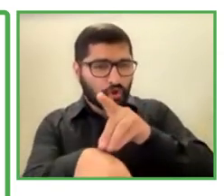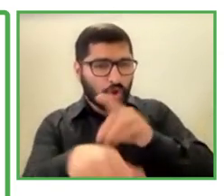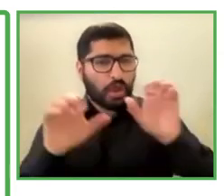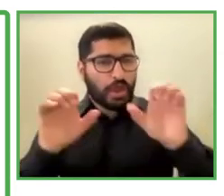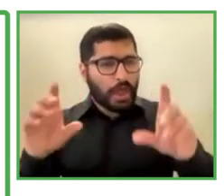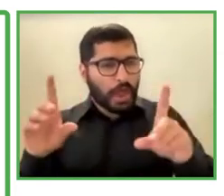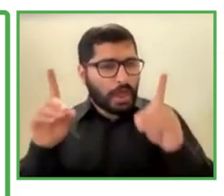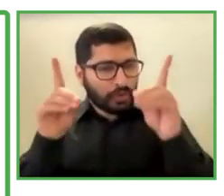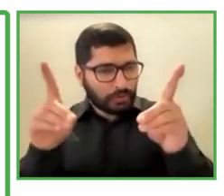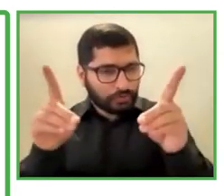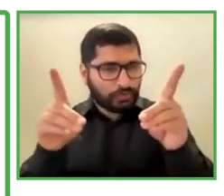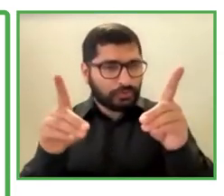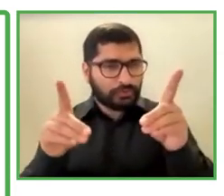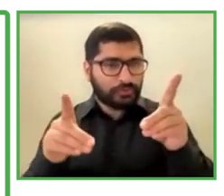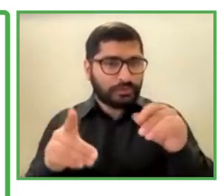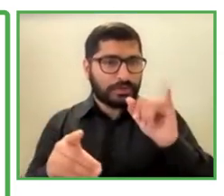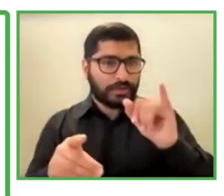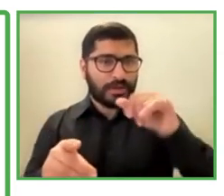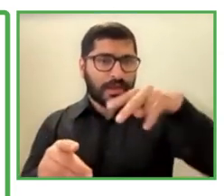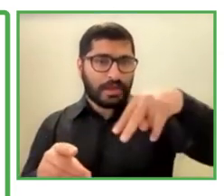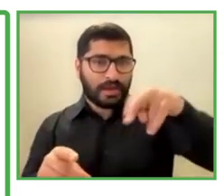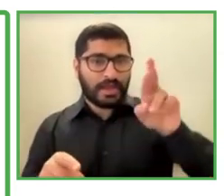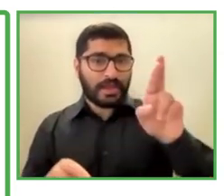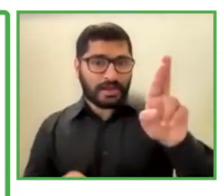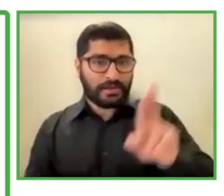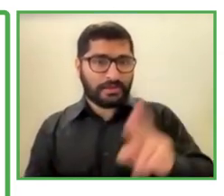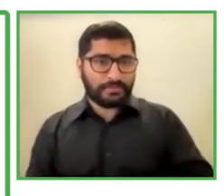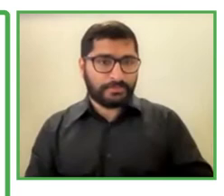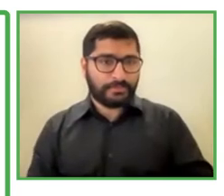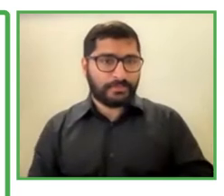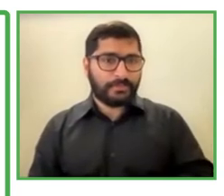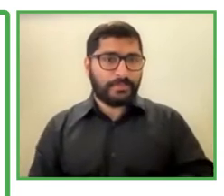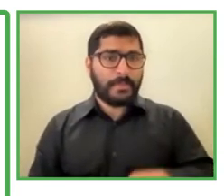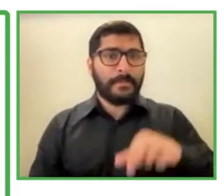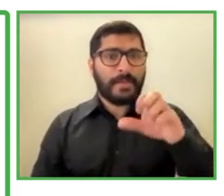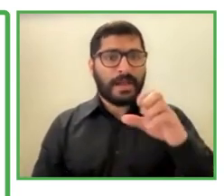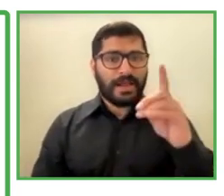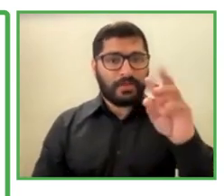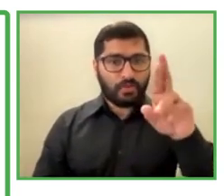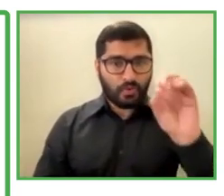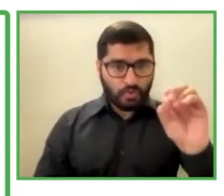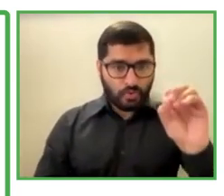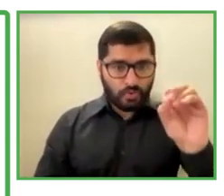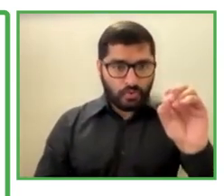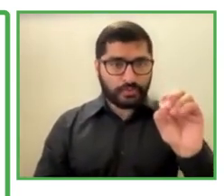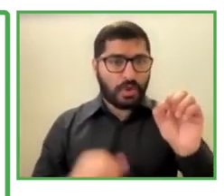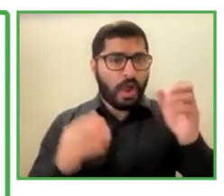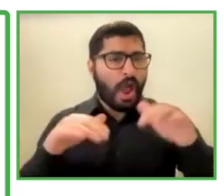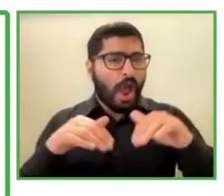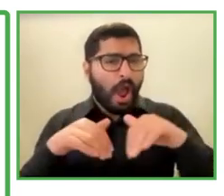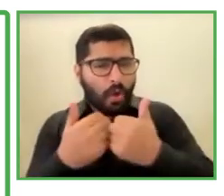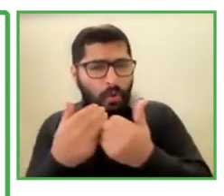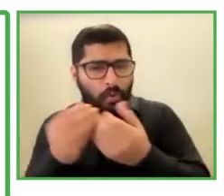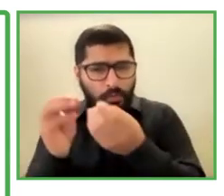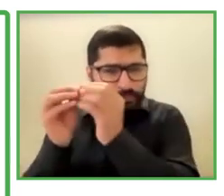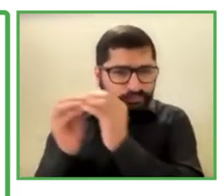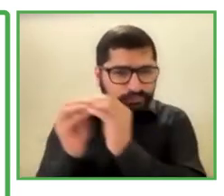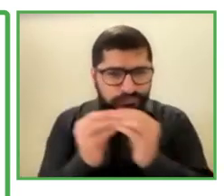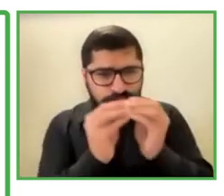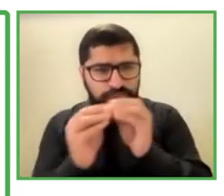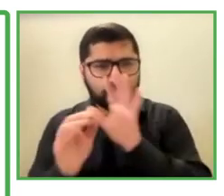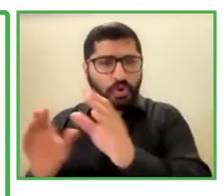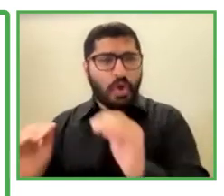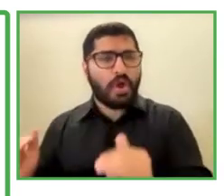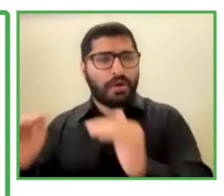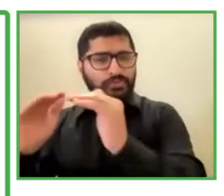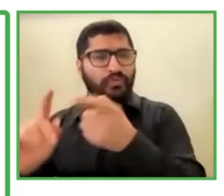Aguirre Cerda. This is an institution where we are going to be carrying out this pilot, the Foundation 11 in Chile. She is an occupational